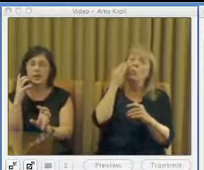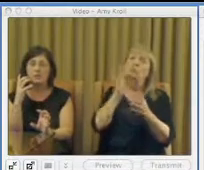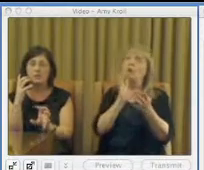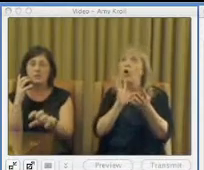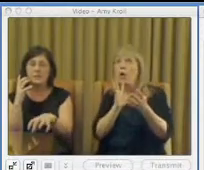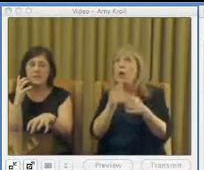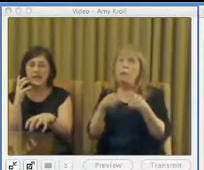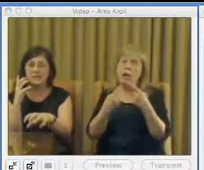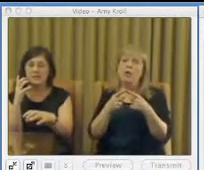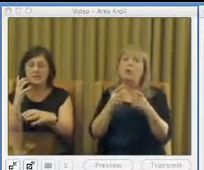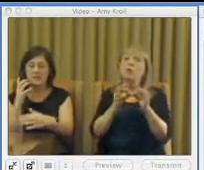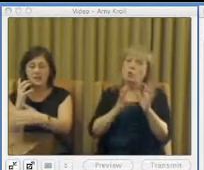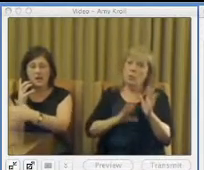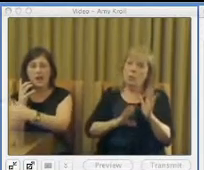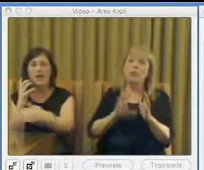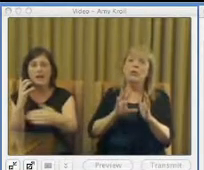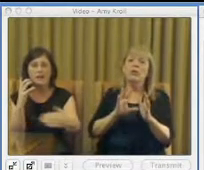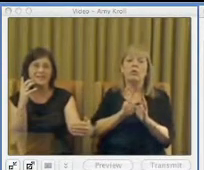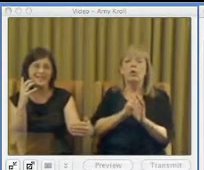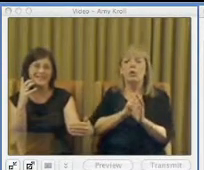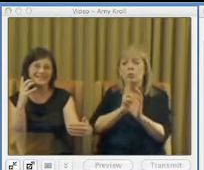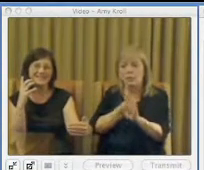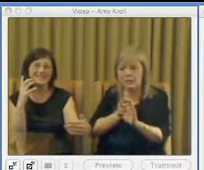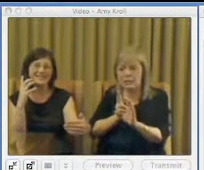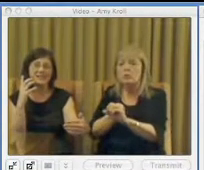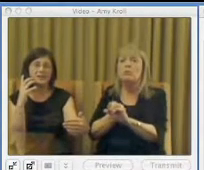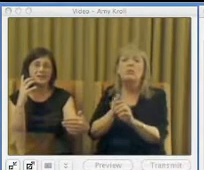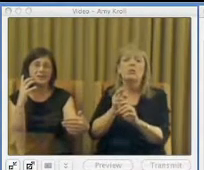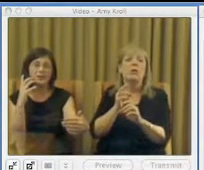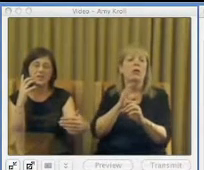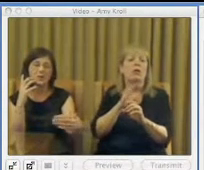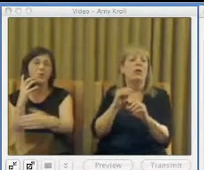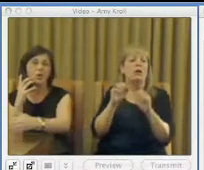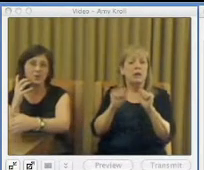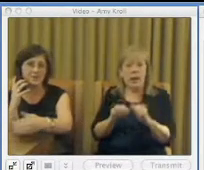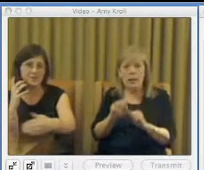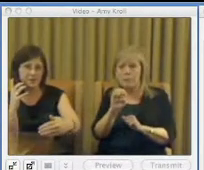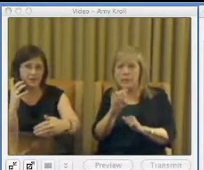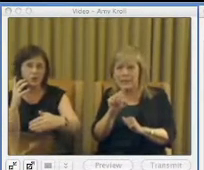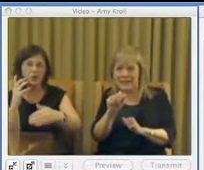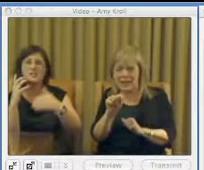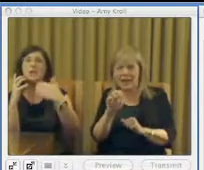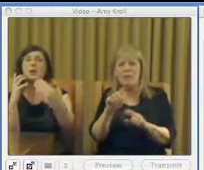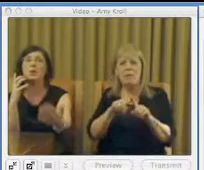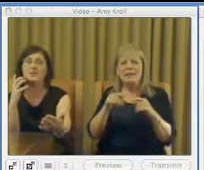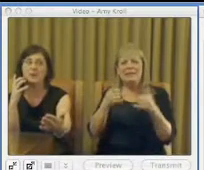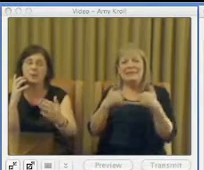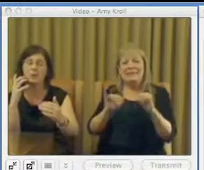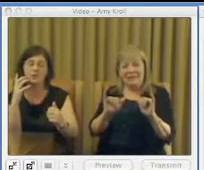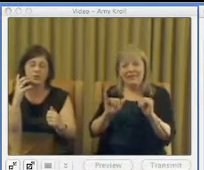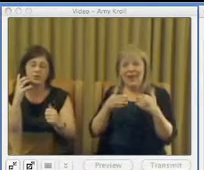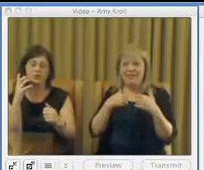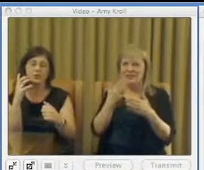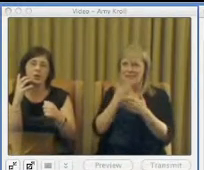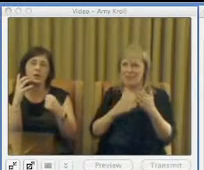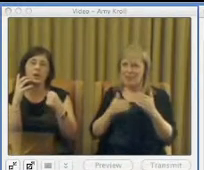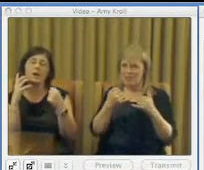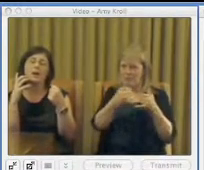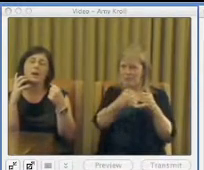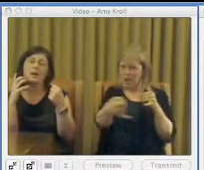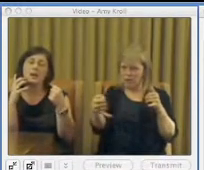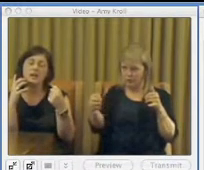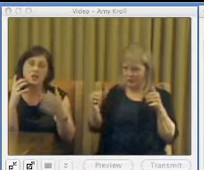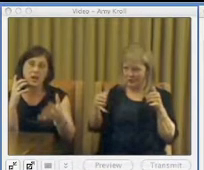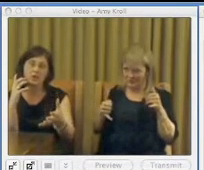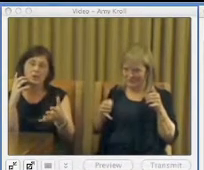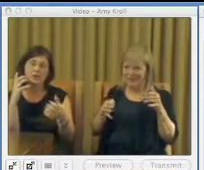as participant and interpreter as mediator, there's still a line, isn't there? that we don't cross. You know, you don't tell somebody what